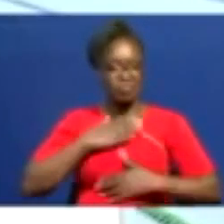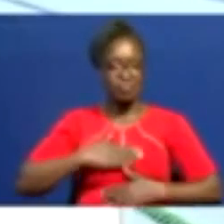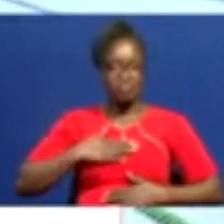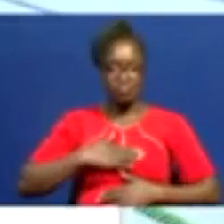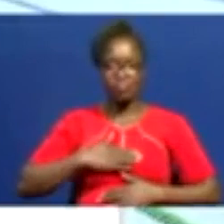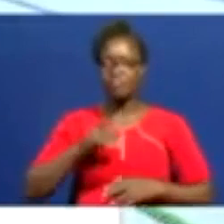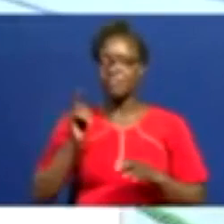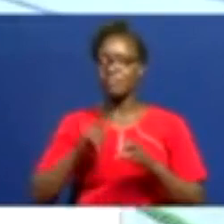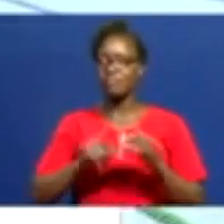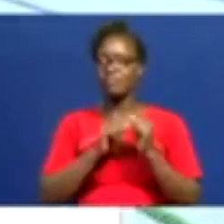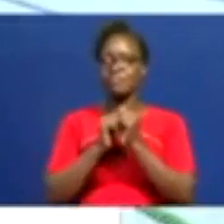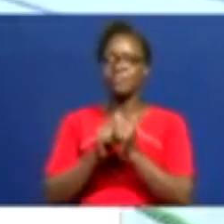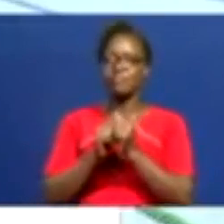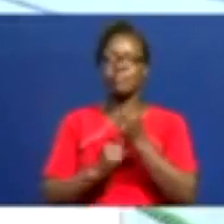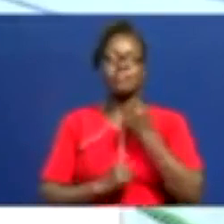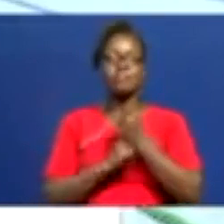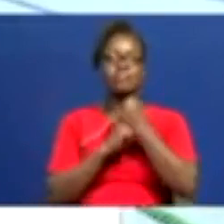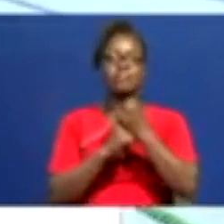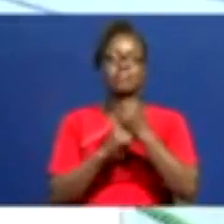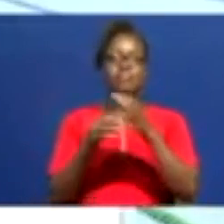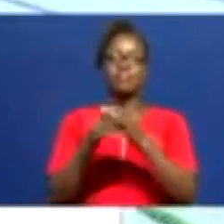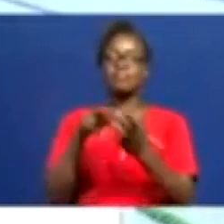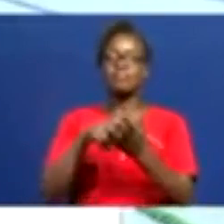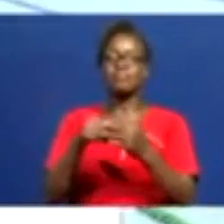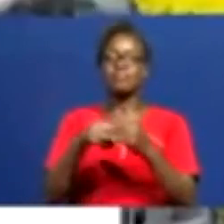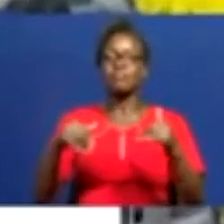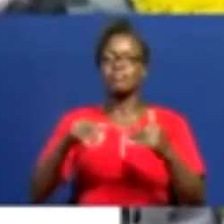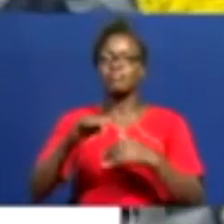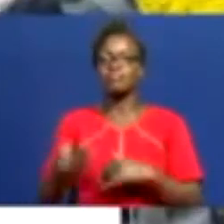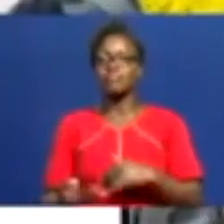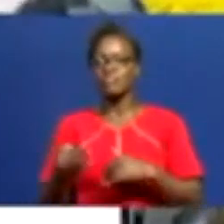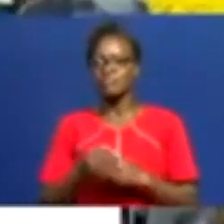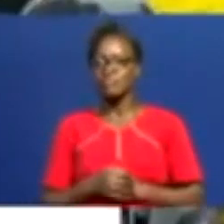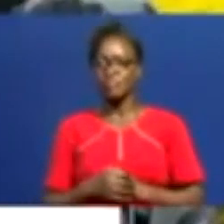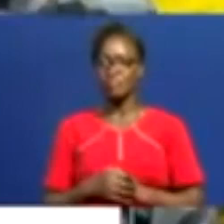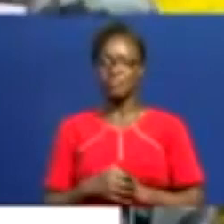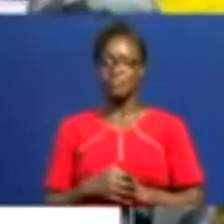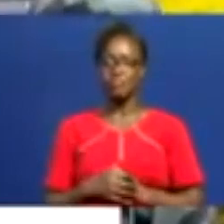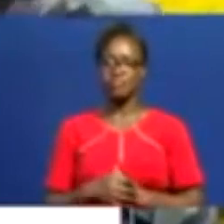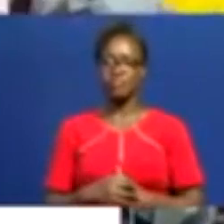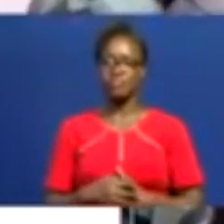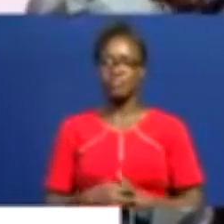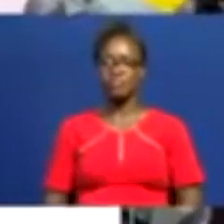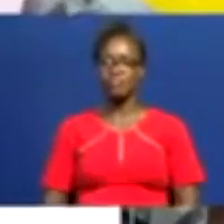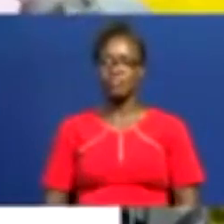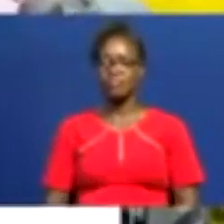together. Let us hold hand. United we stand, divided we fall. Daniel Mwendwa, Darubini Michezo.